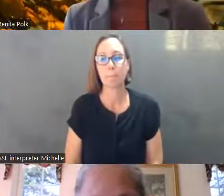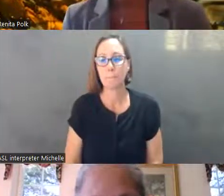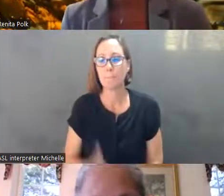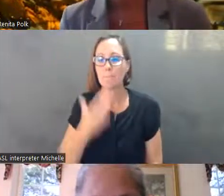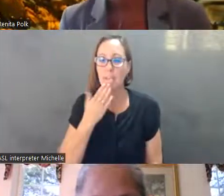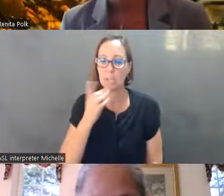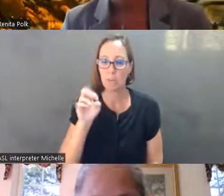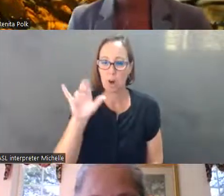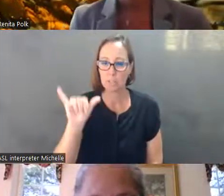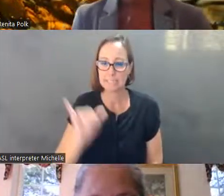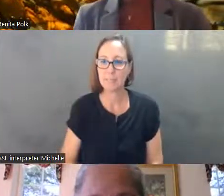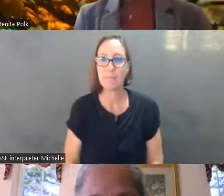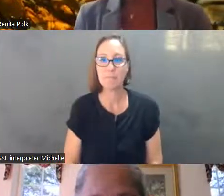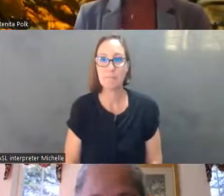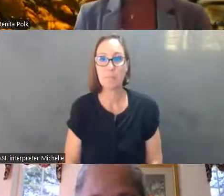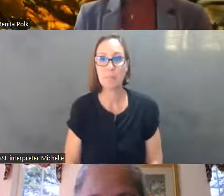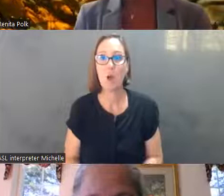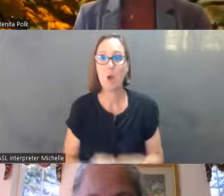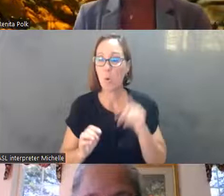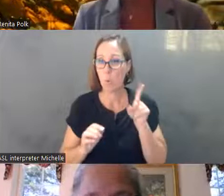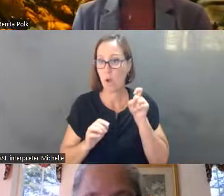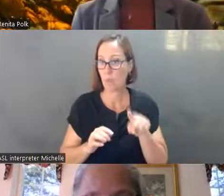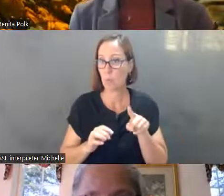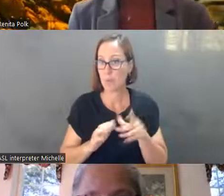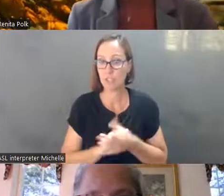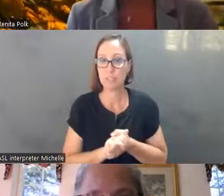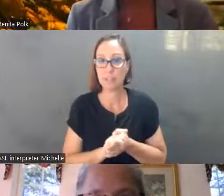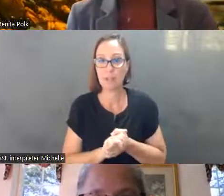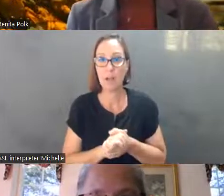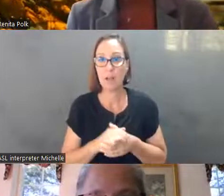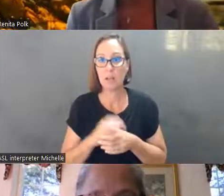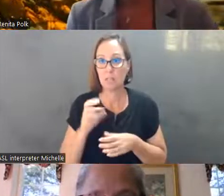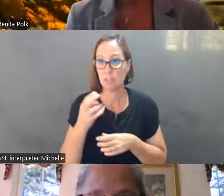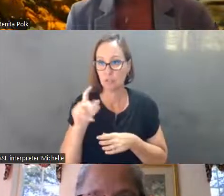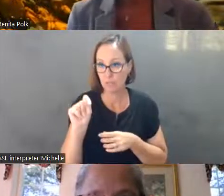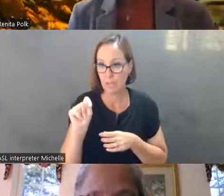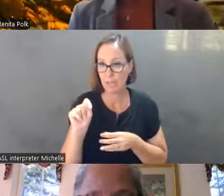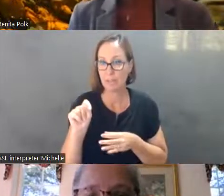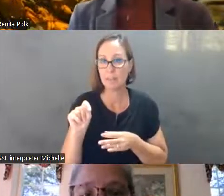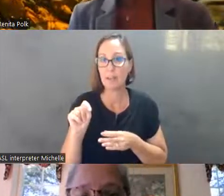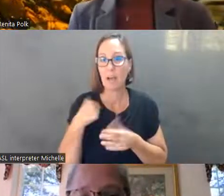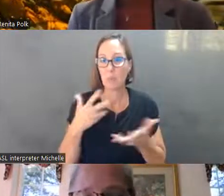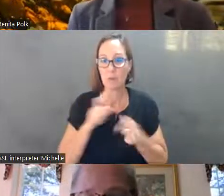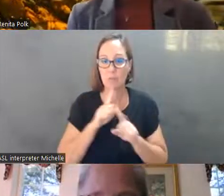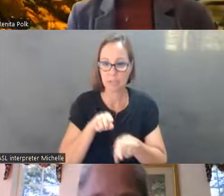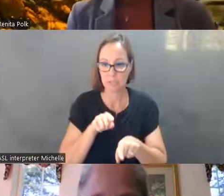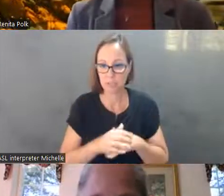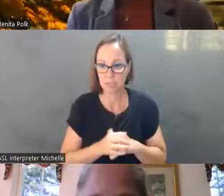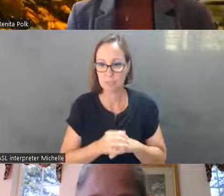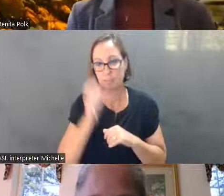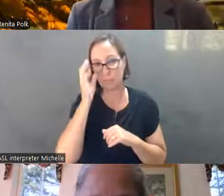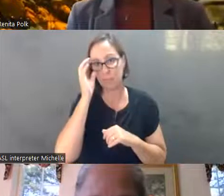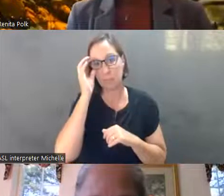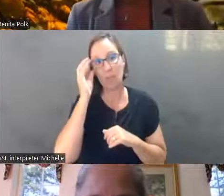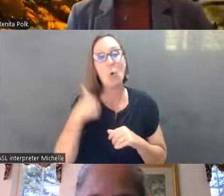So we have another question in the chat that I wanted to answer, but I'll read it. We